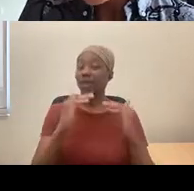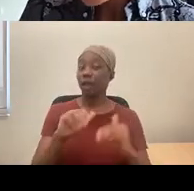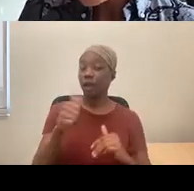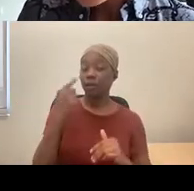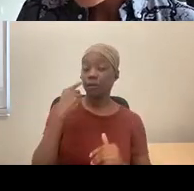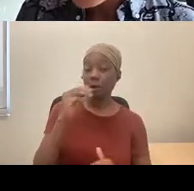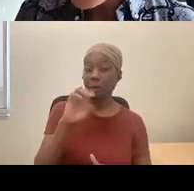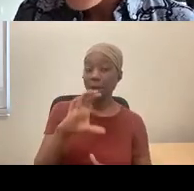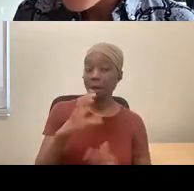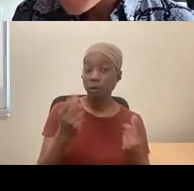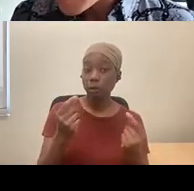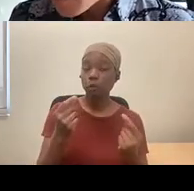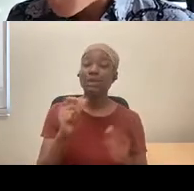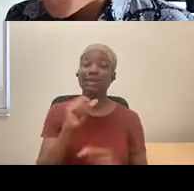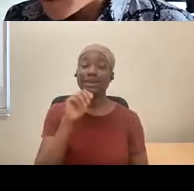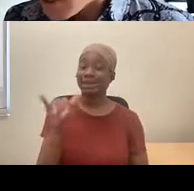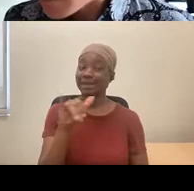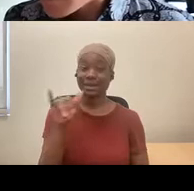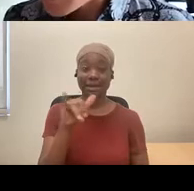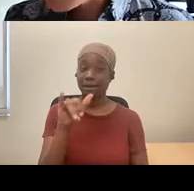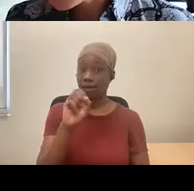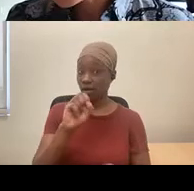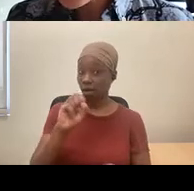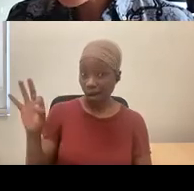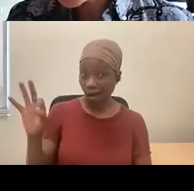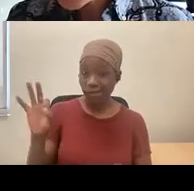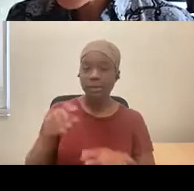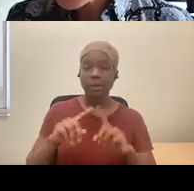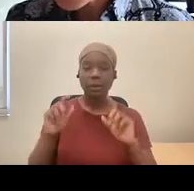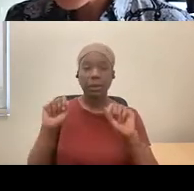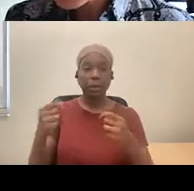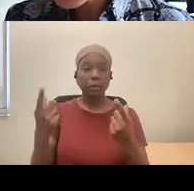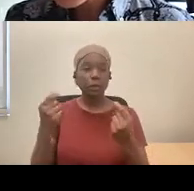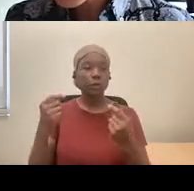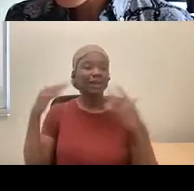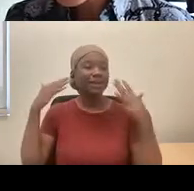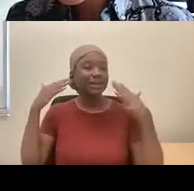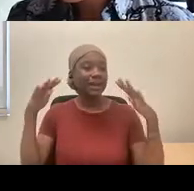This is not the same as turning off, but we can, in our sound settings,